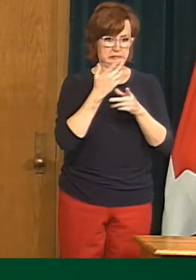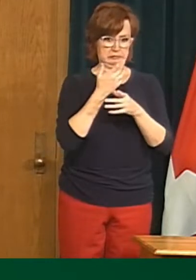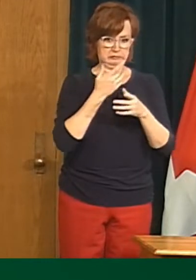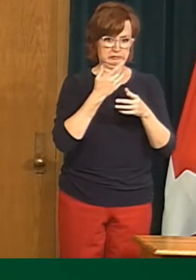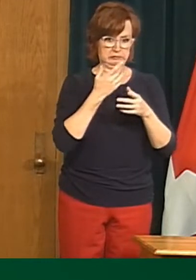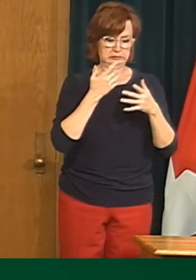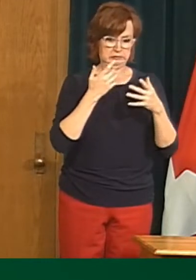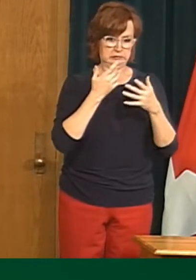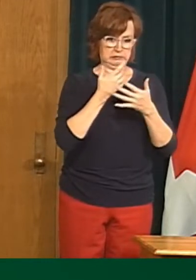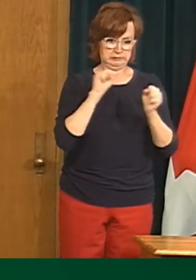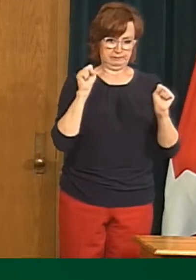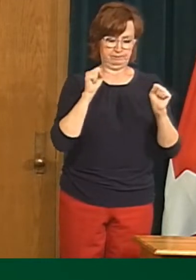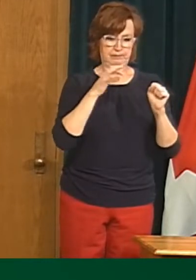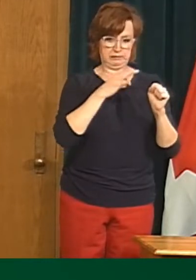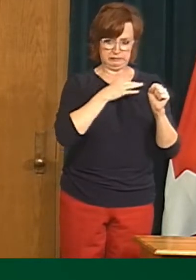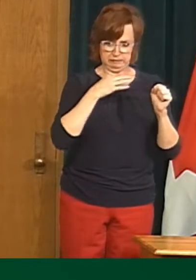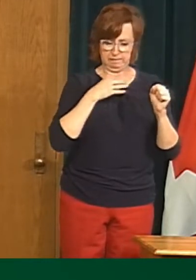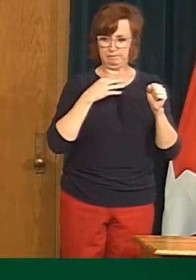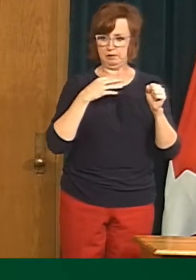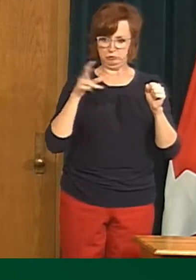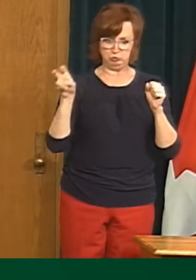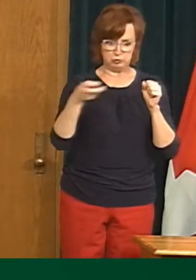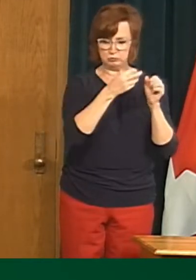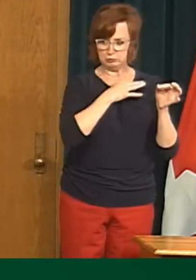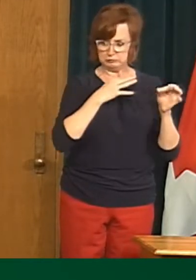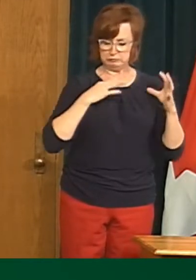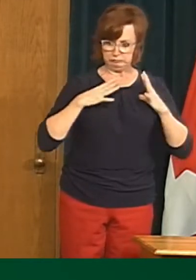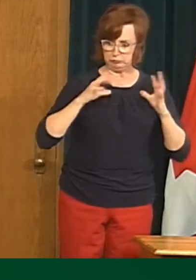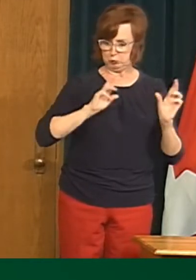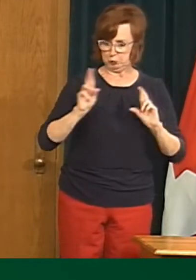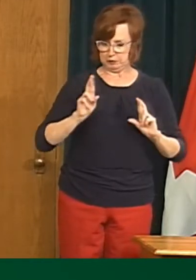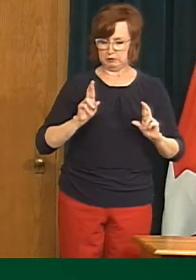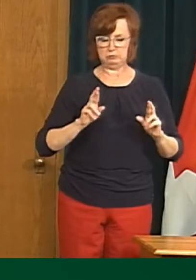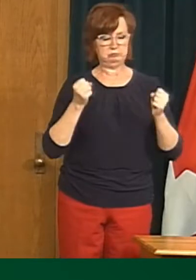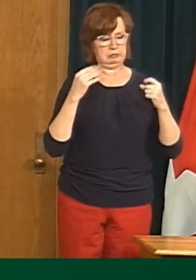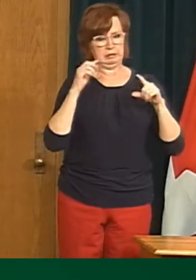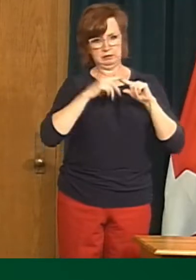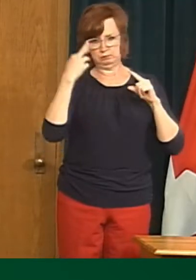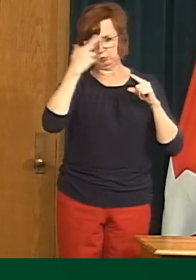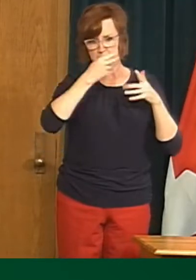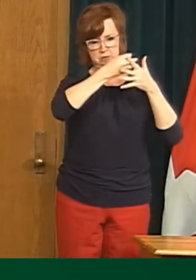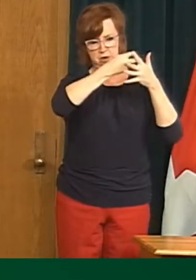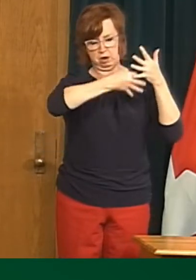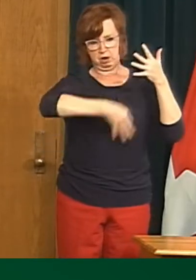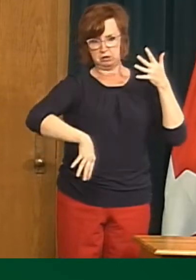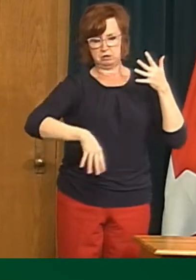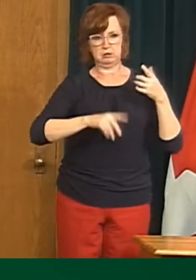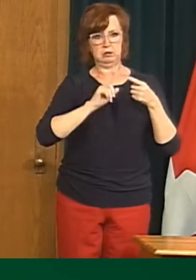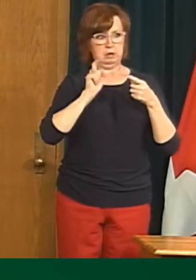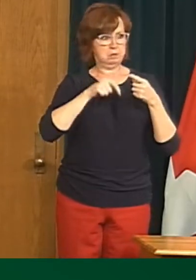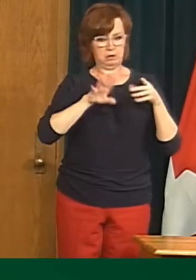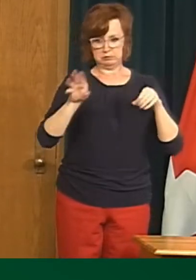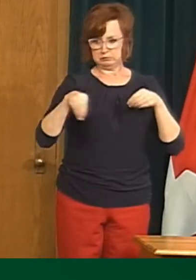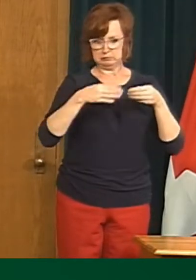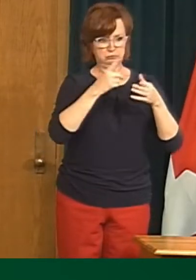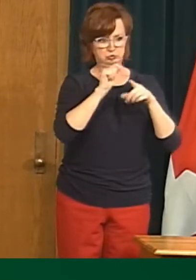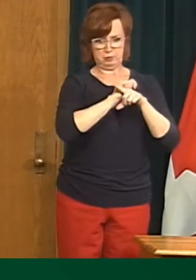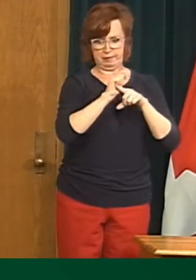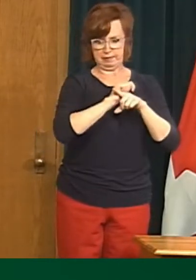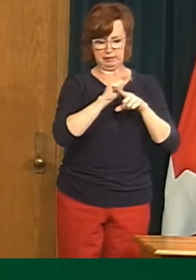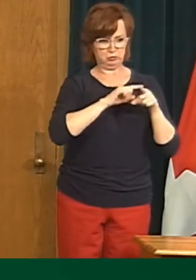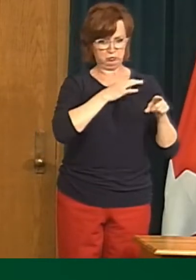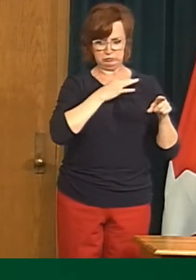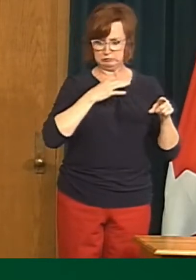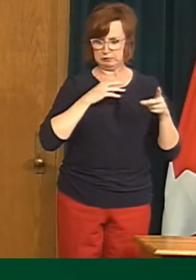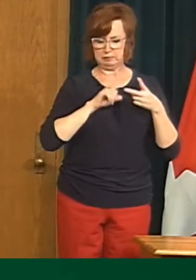has to be done. But the decision all along was to close them for all the reasons you've heard, so that staff could be trained, to free